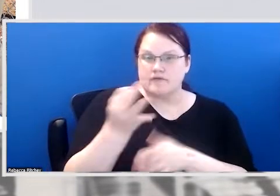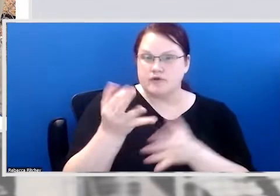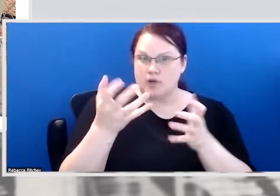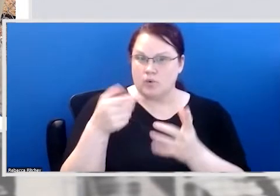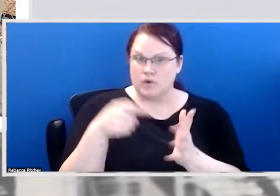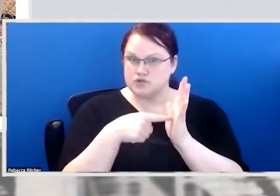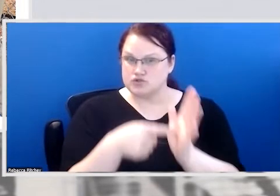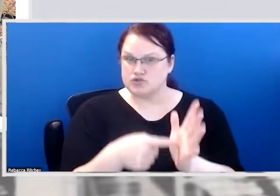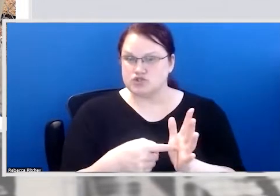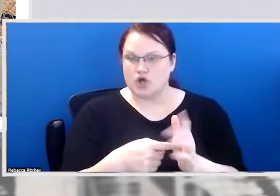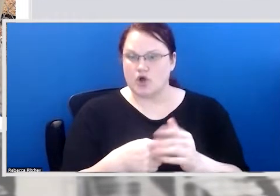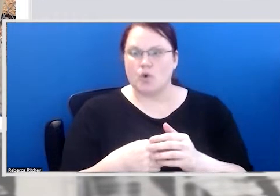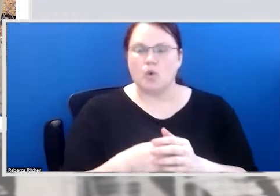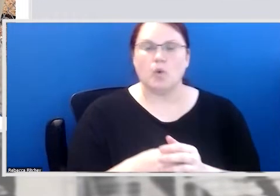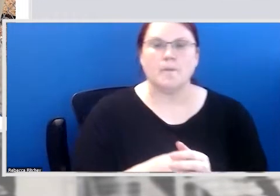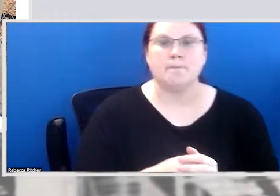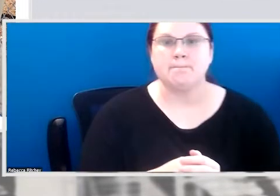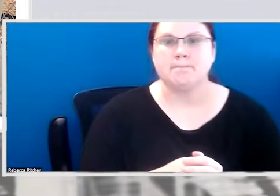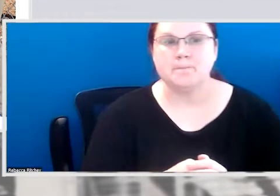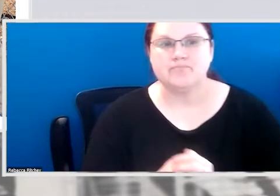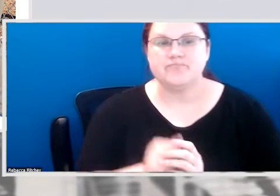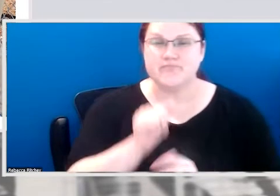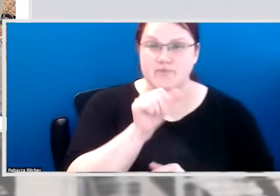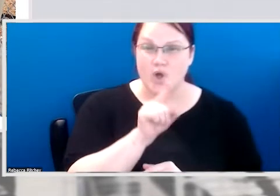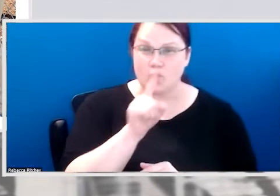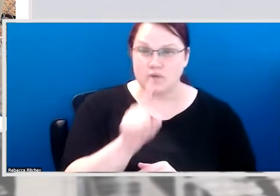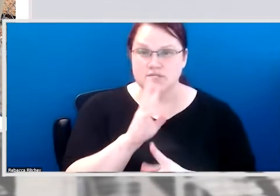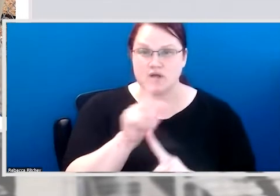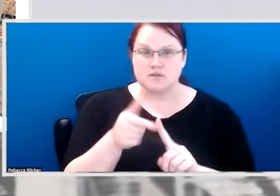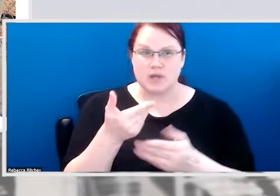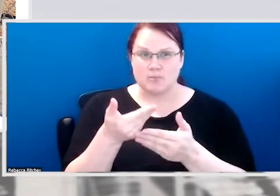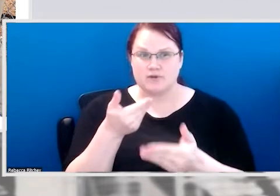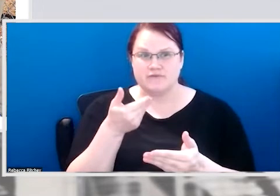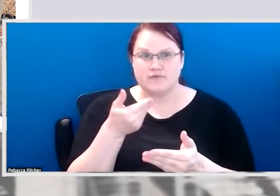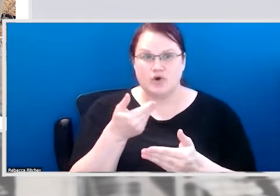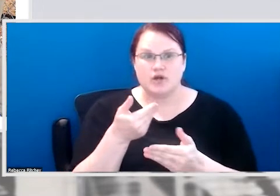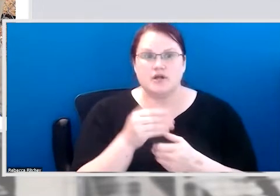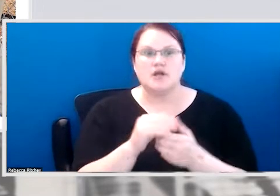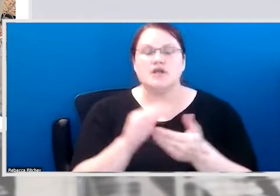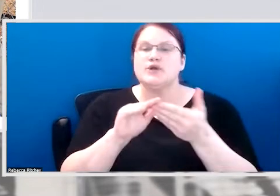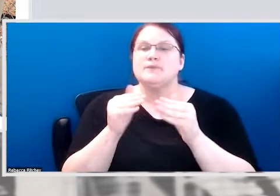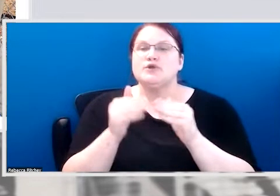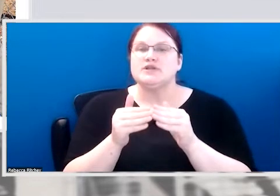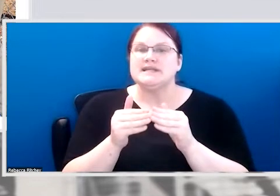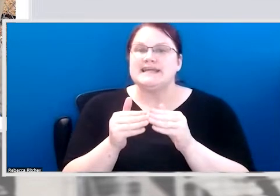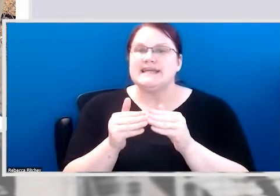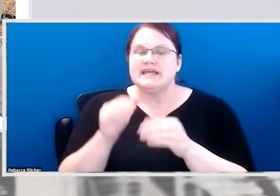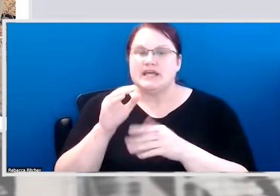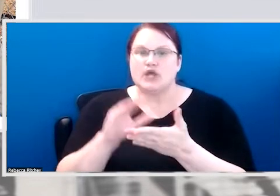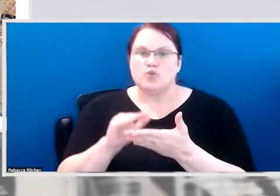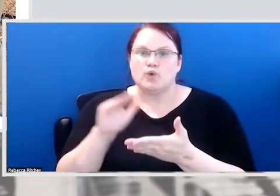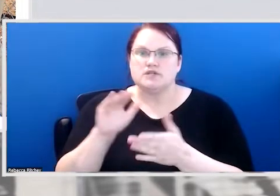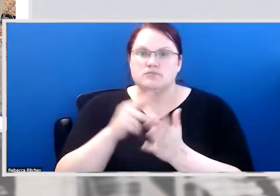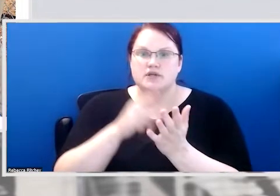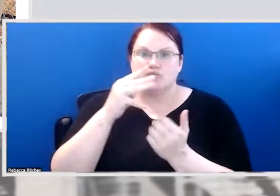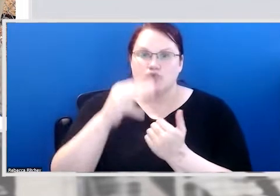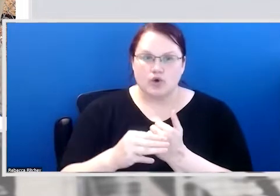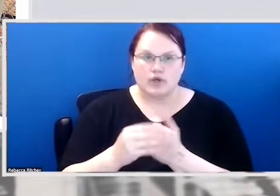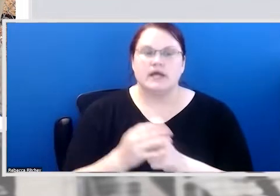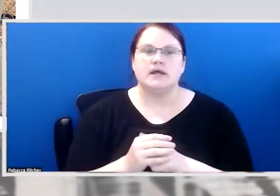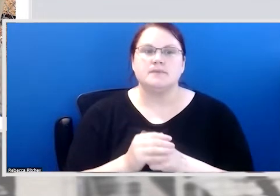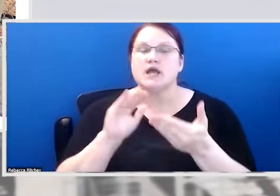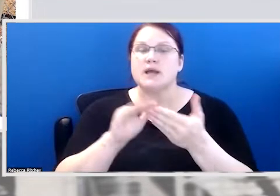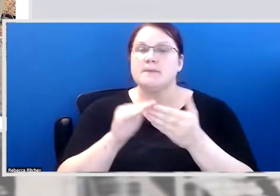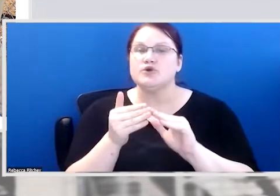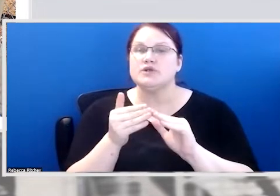out that I hadn't really mentioned are our community enrichment programs. So of course, we have our community recreation, which